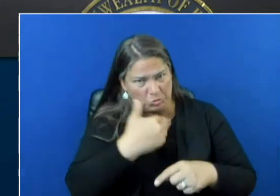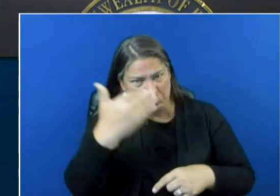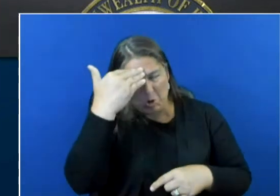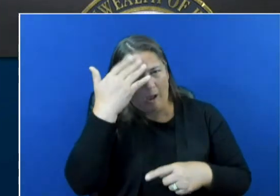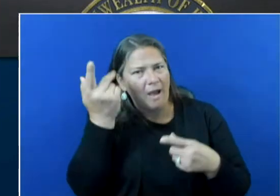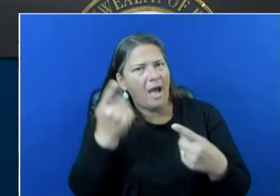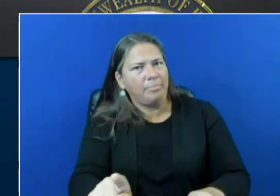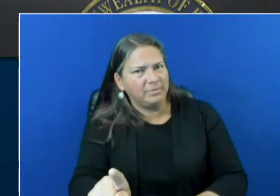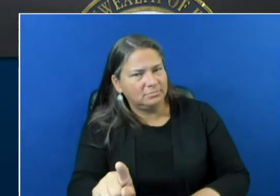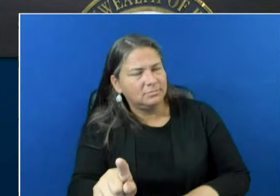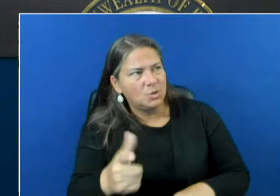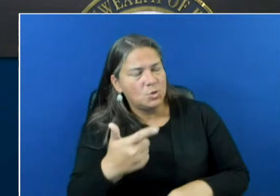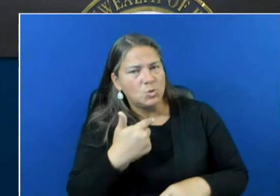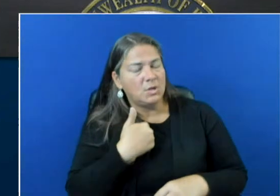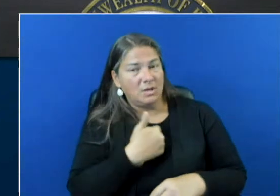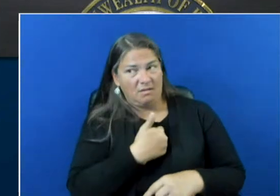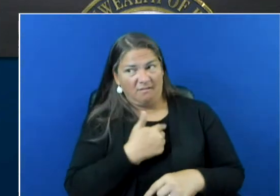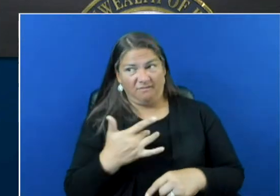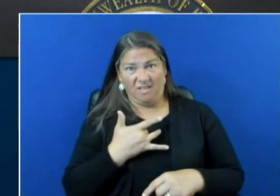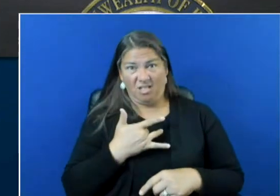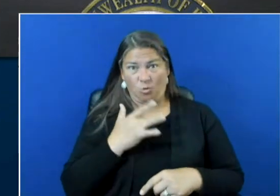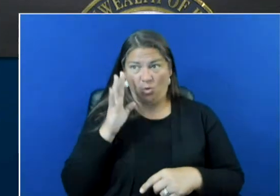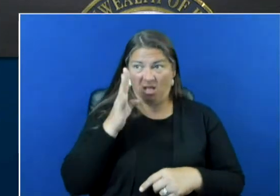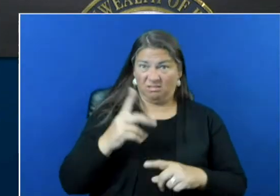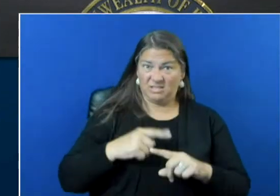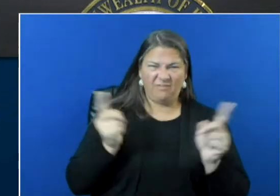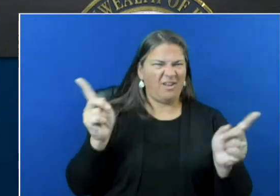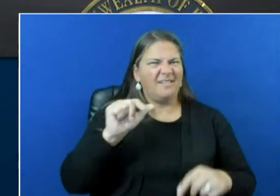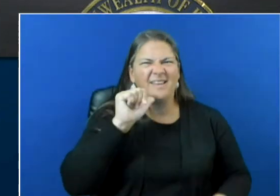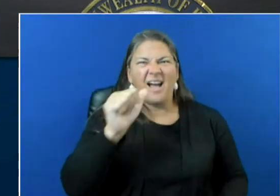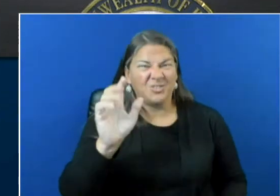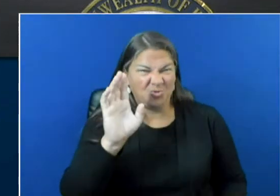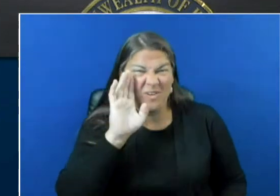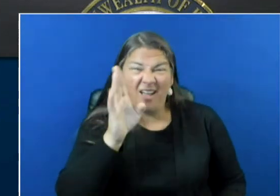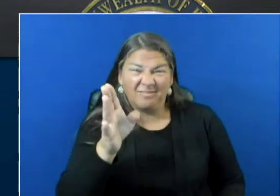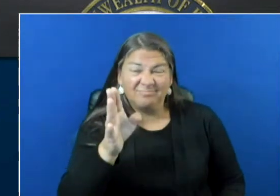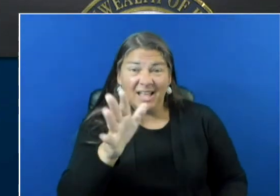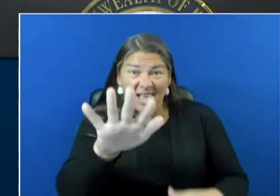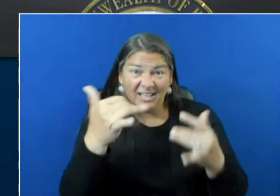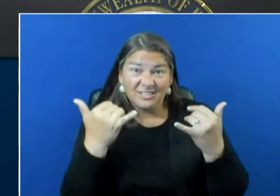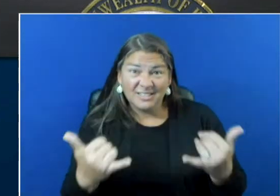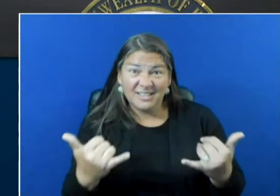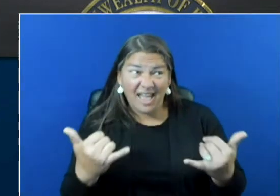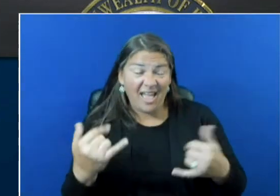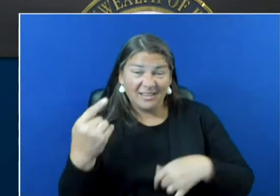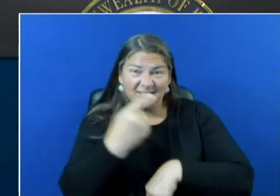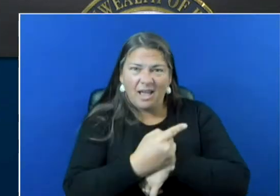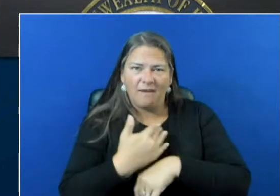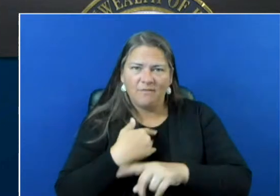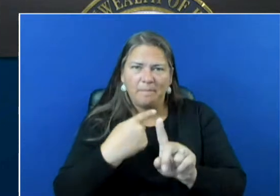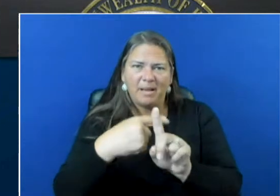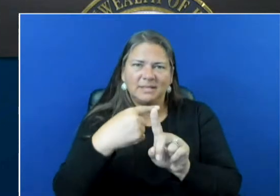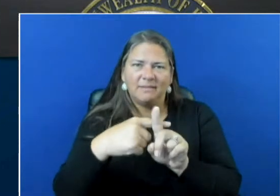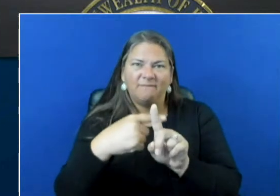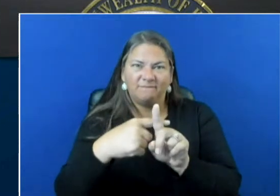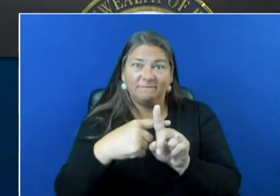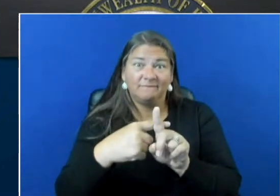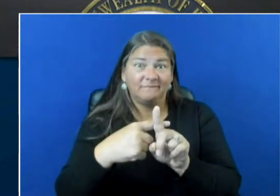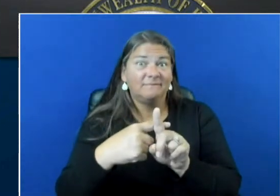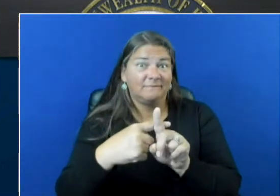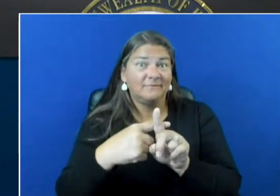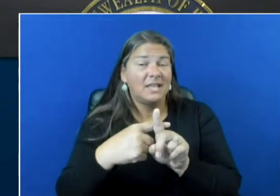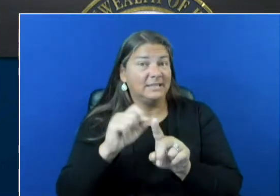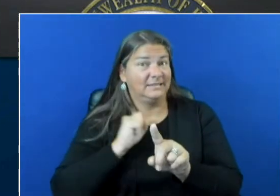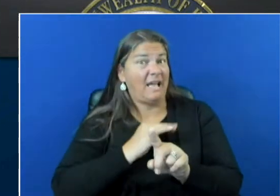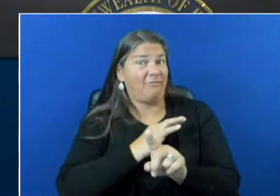don't expect anything different. We've had a positive case today in one of our facilities among a staff member